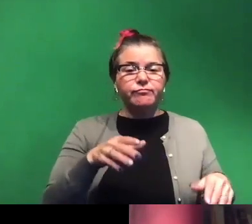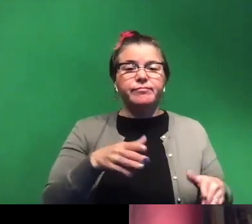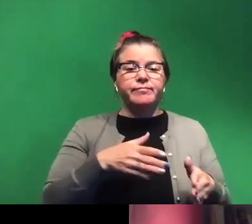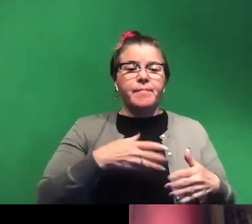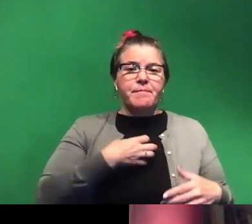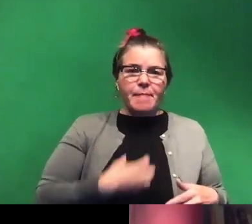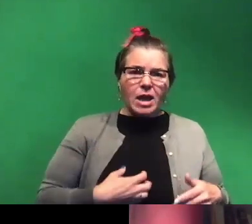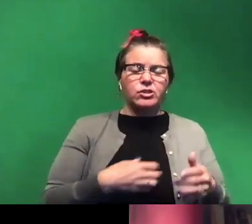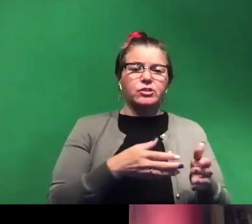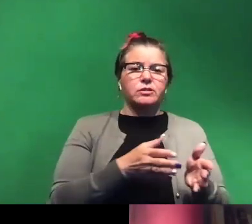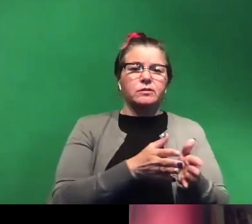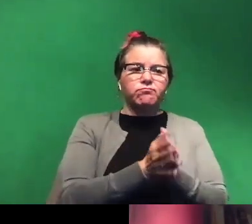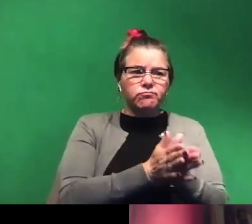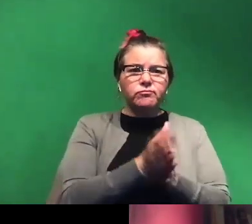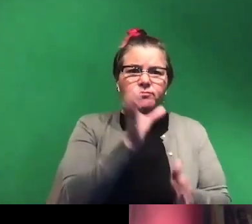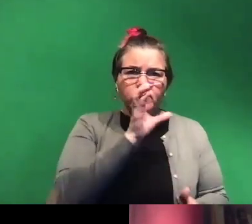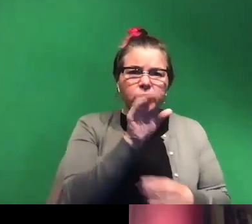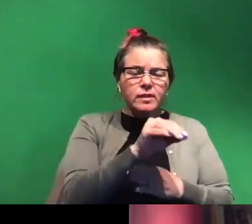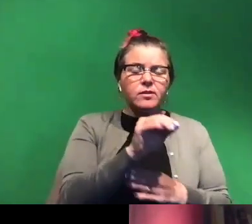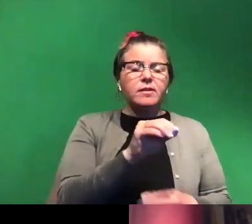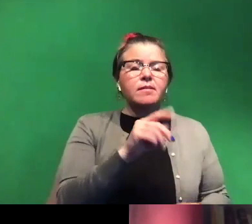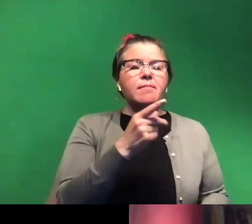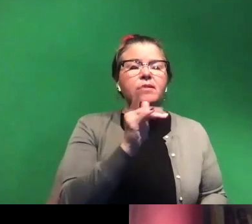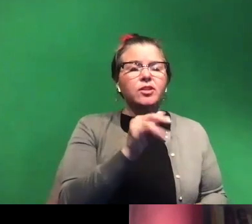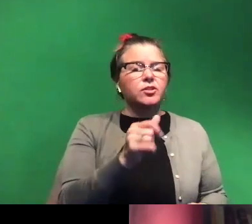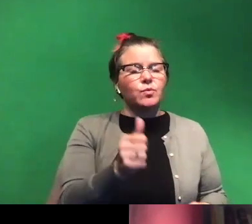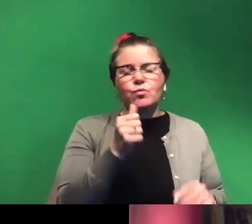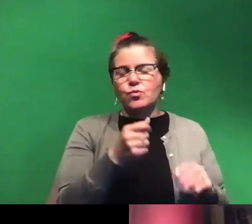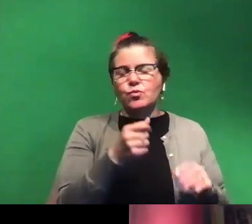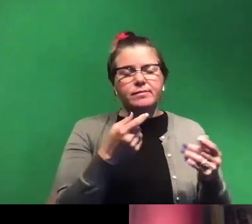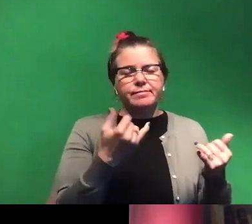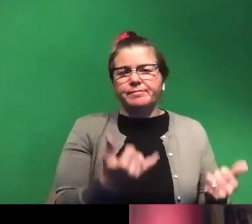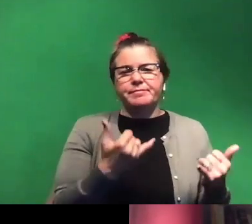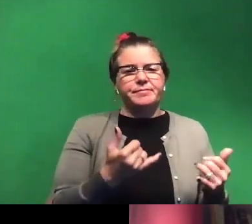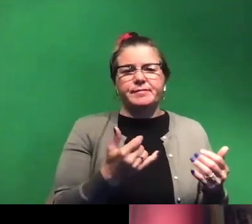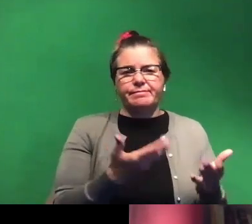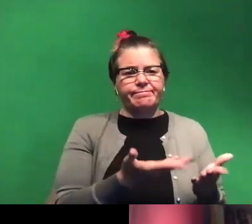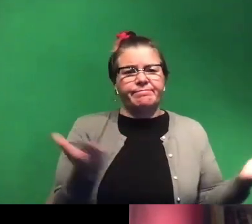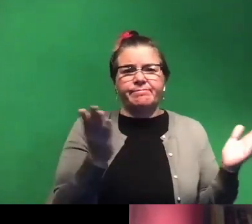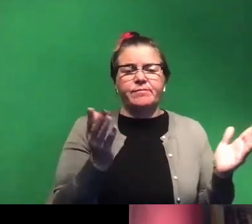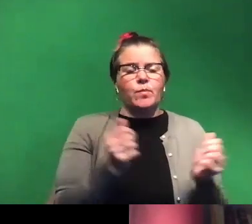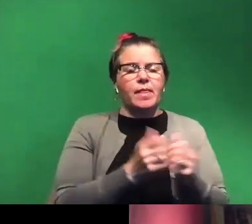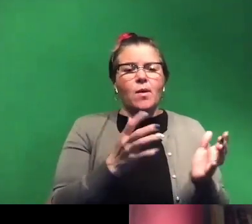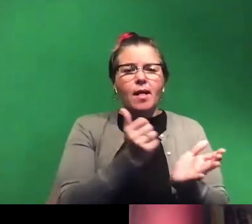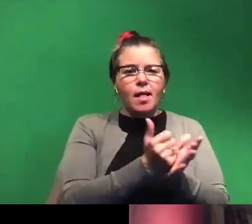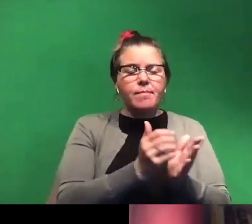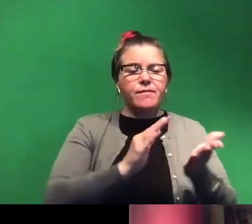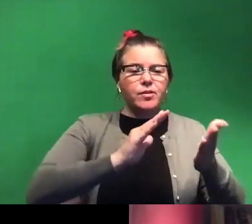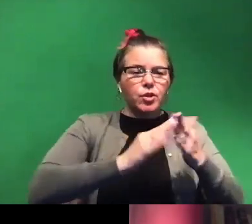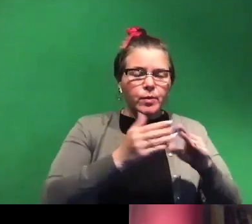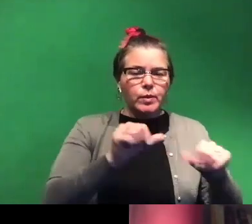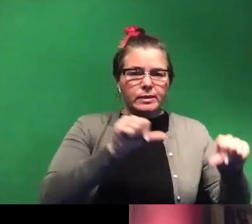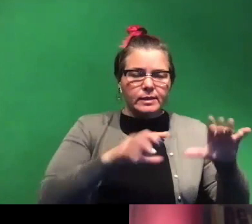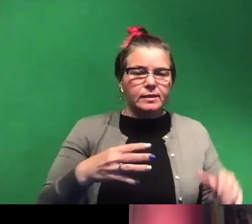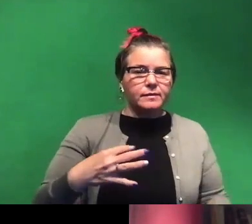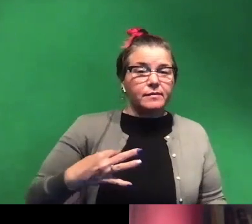this and love looking for dinosaurs. Like, paleontology would not exist without the help of community scientists and volunteers and